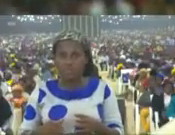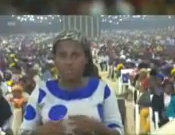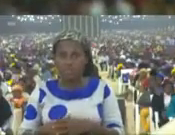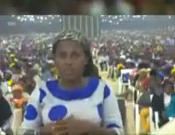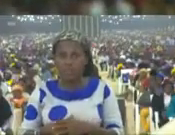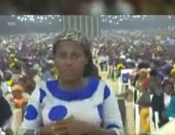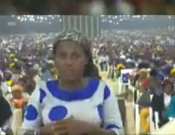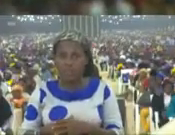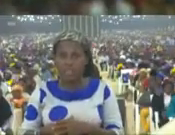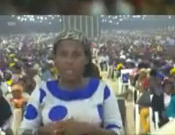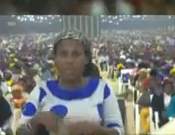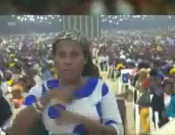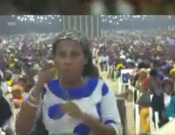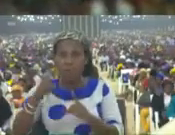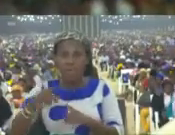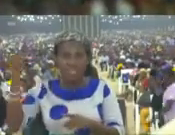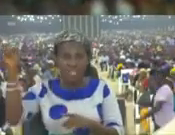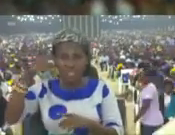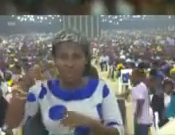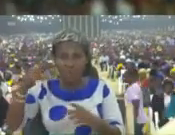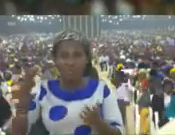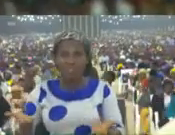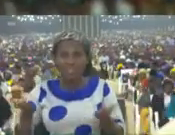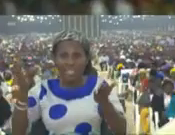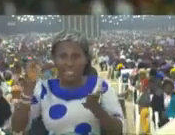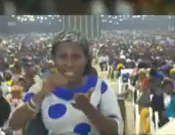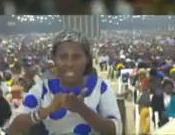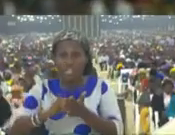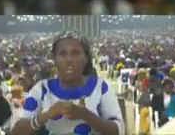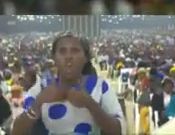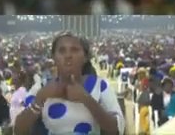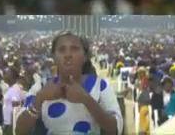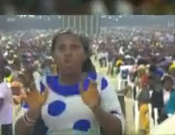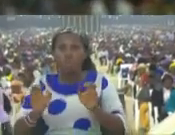And lost opportunities can be regained.